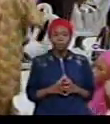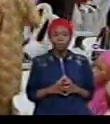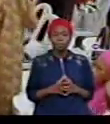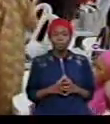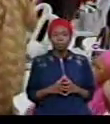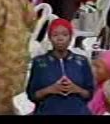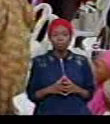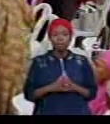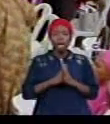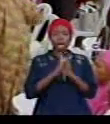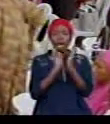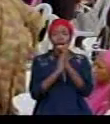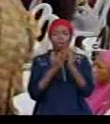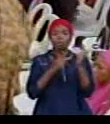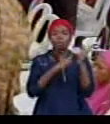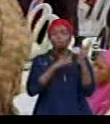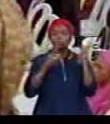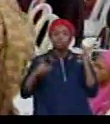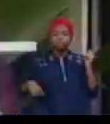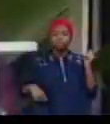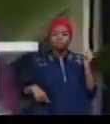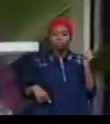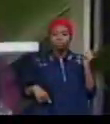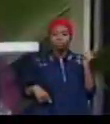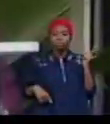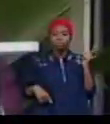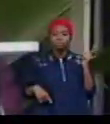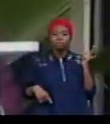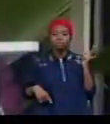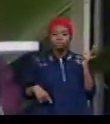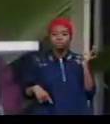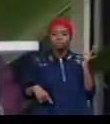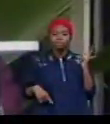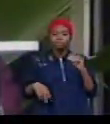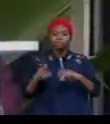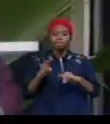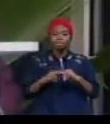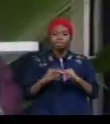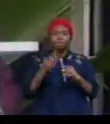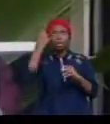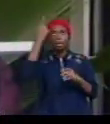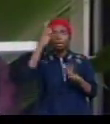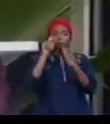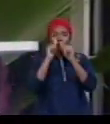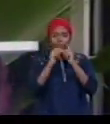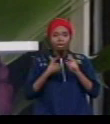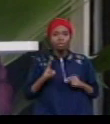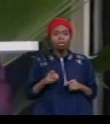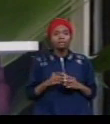Praise the Lord. Please be seated. God bless you.